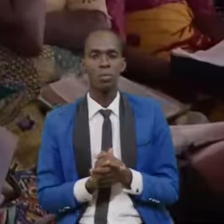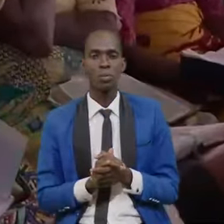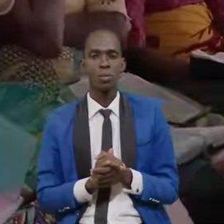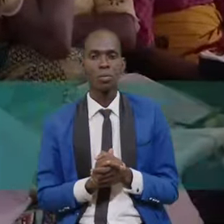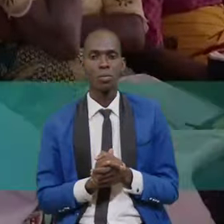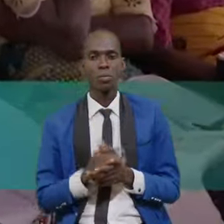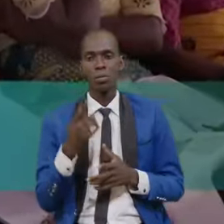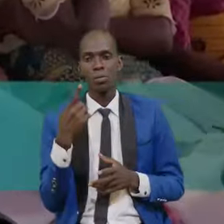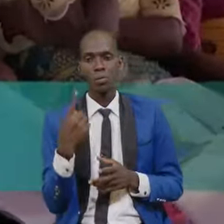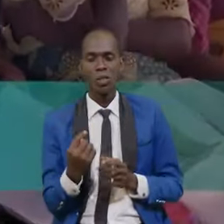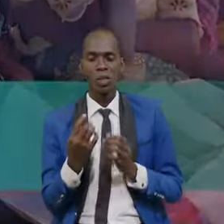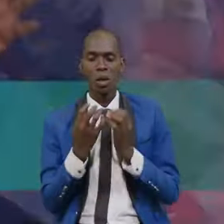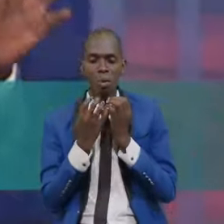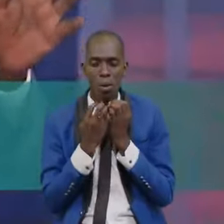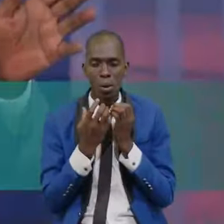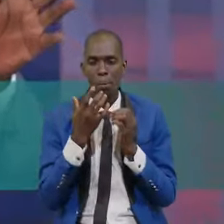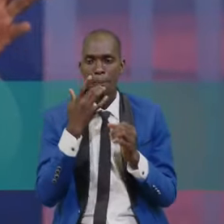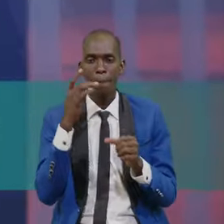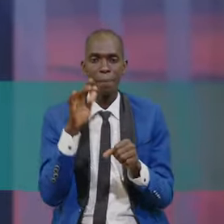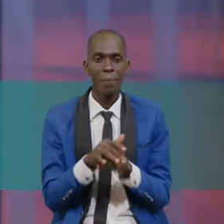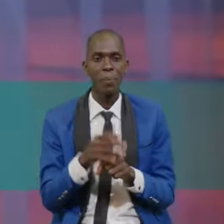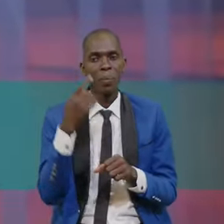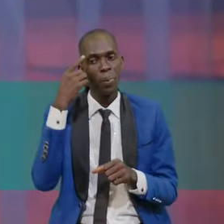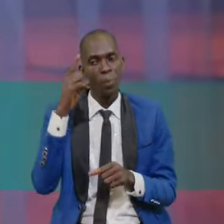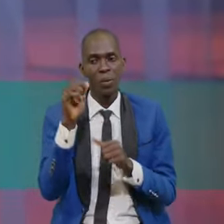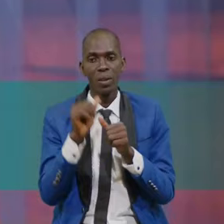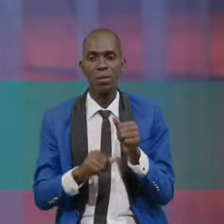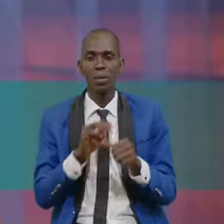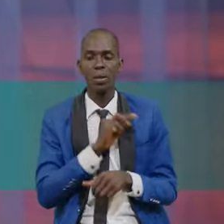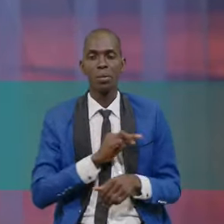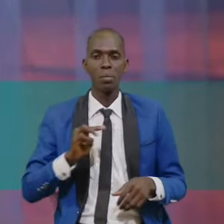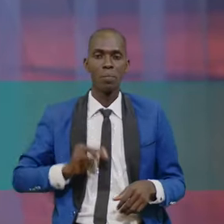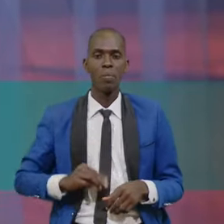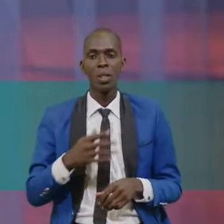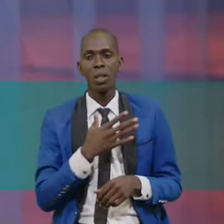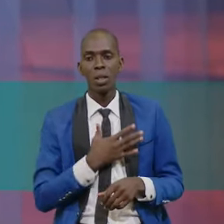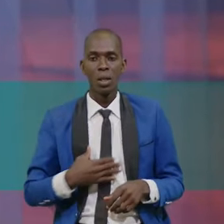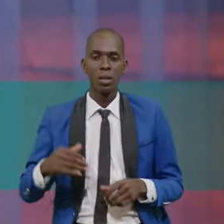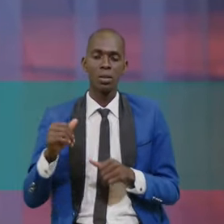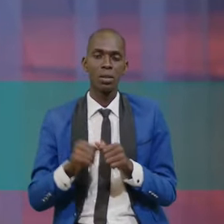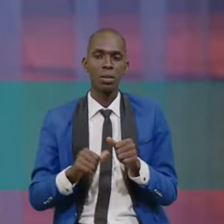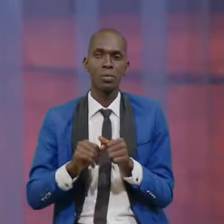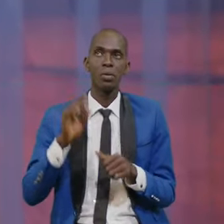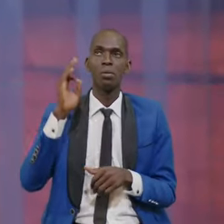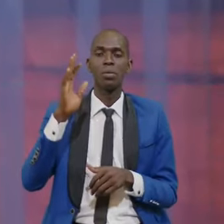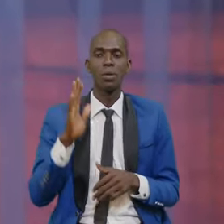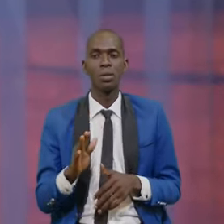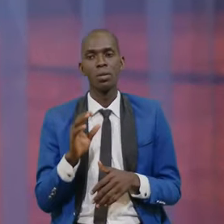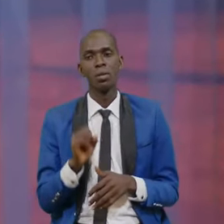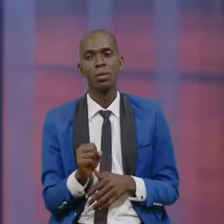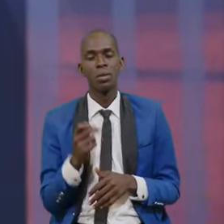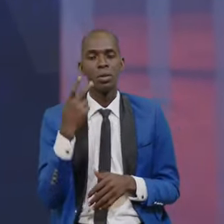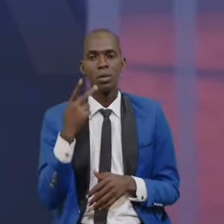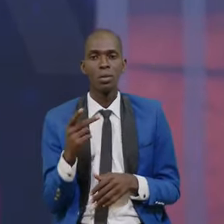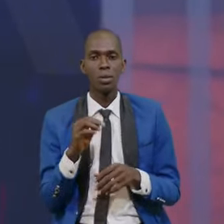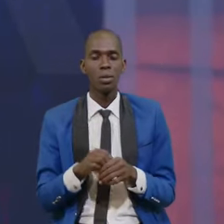precious promises for every member and every minister. We're looking at this